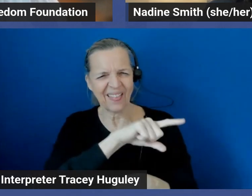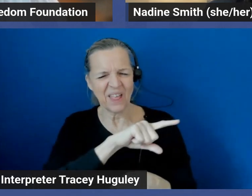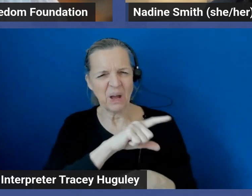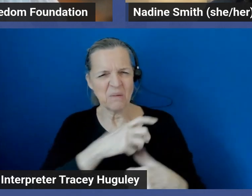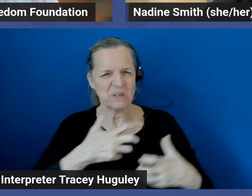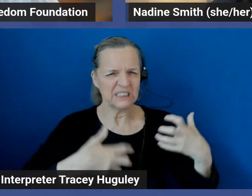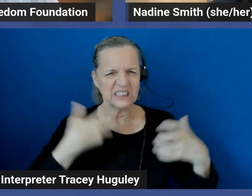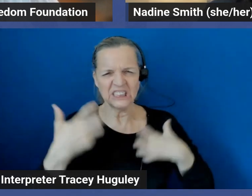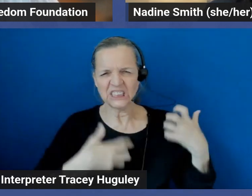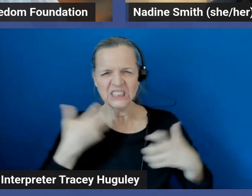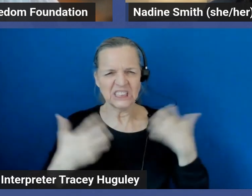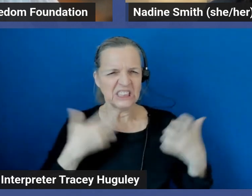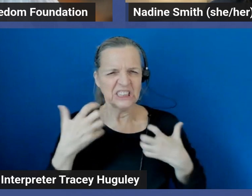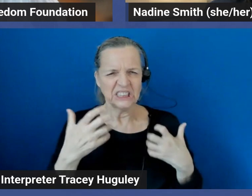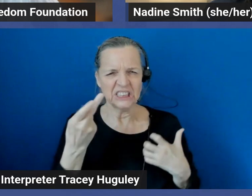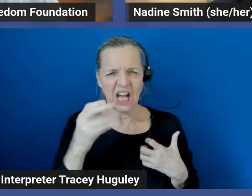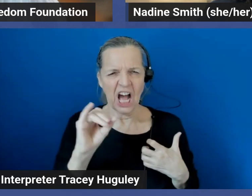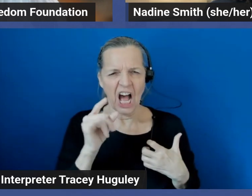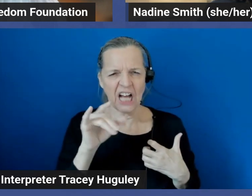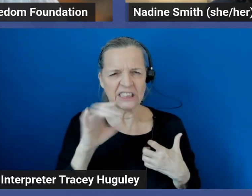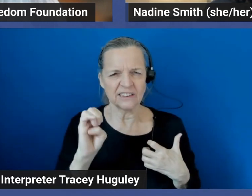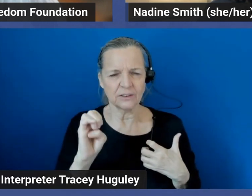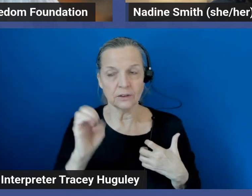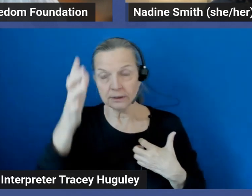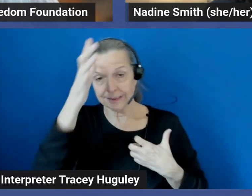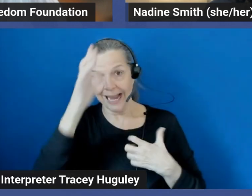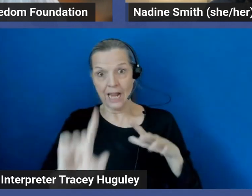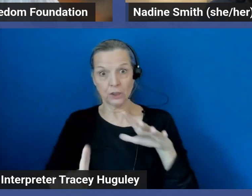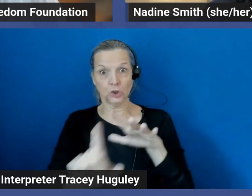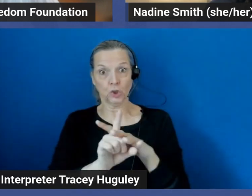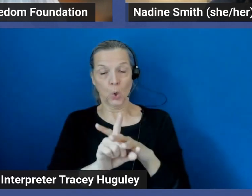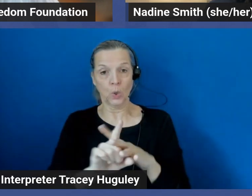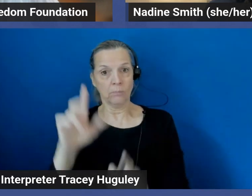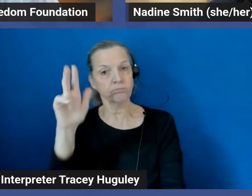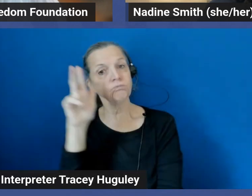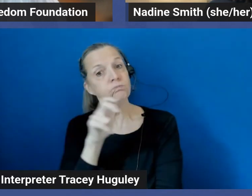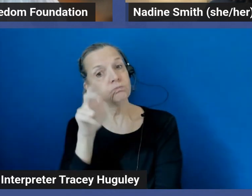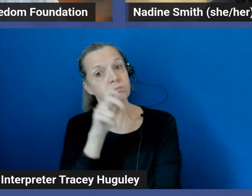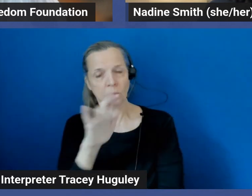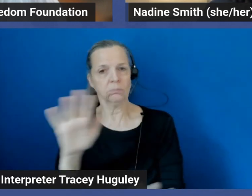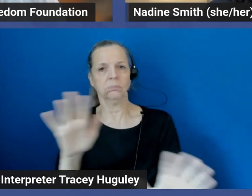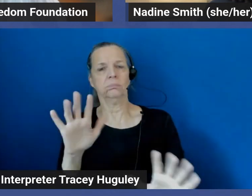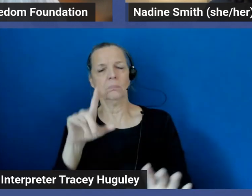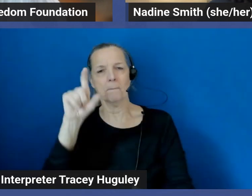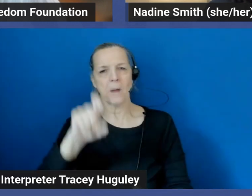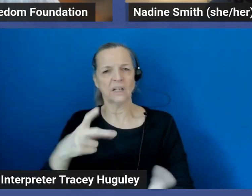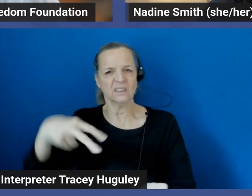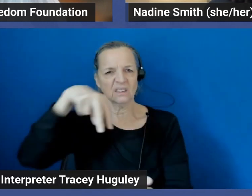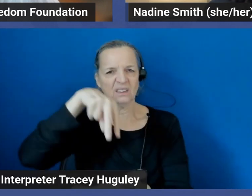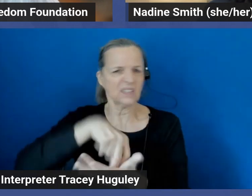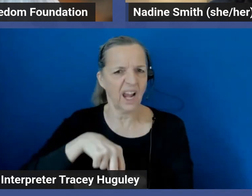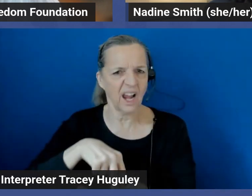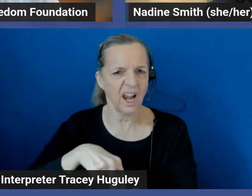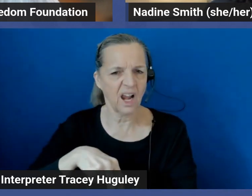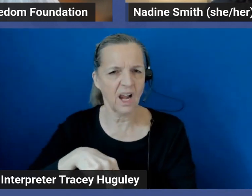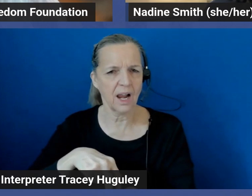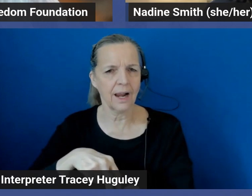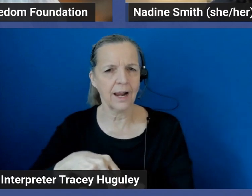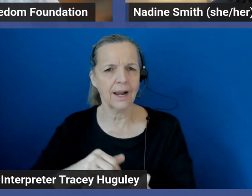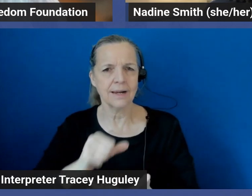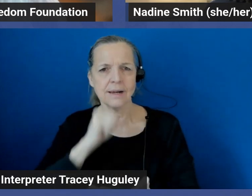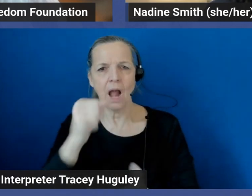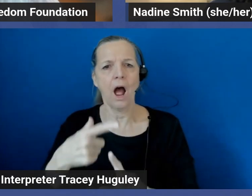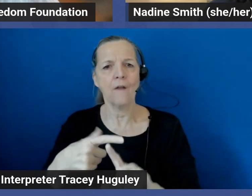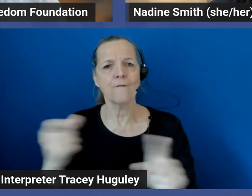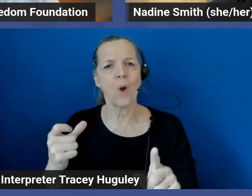that dad who said, yeah, I'm just going to go and listen, is suddenly at the podium and speaking not from pre-digested talking